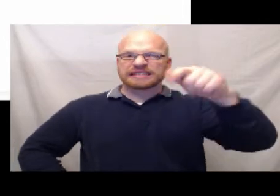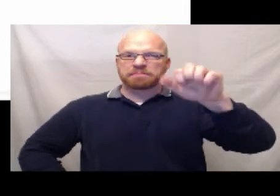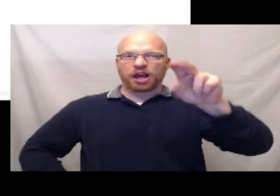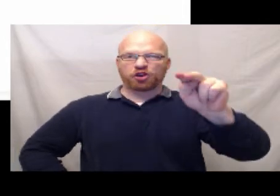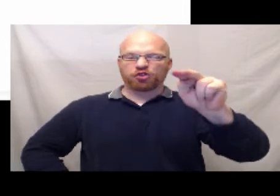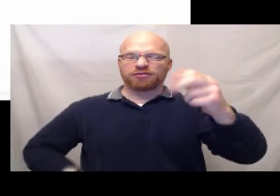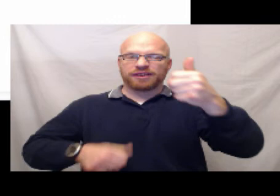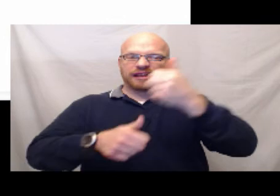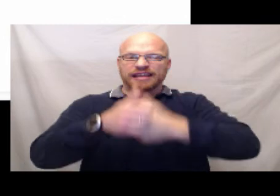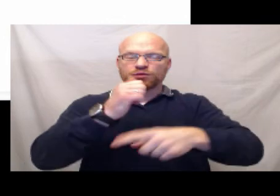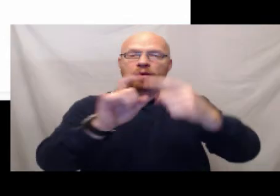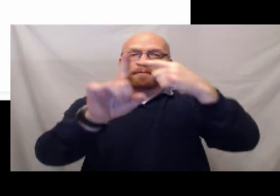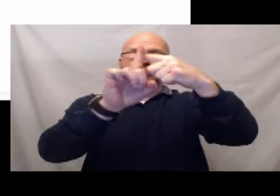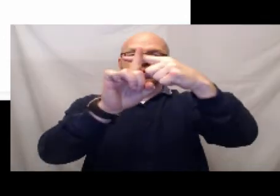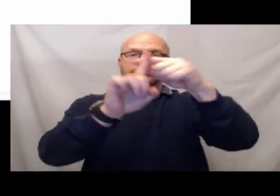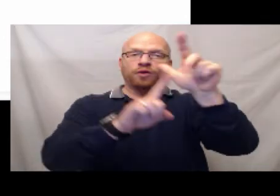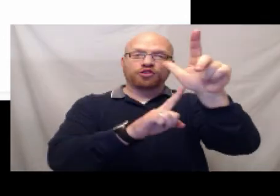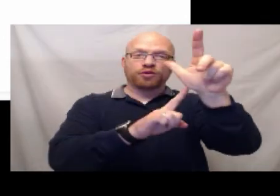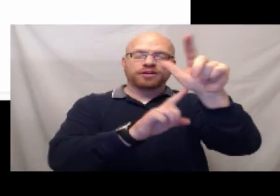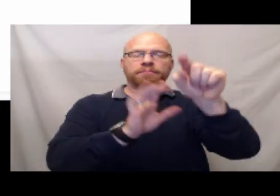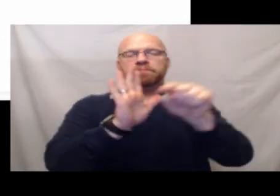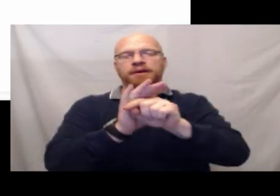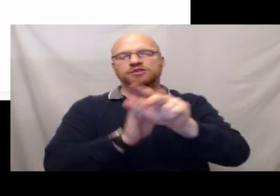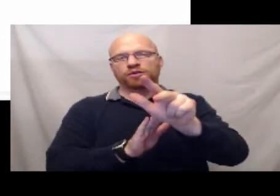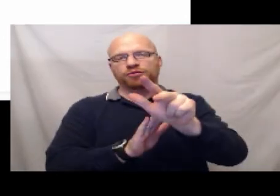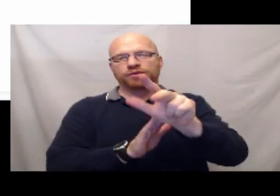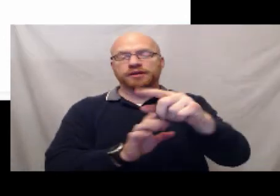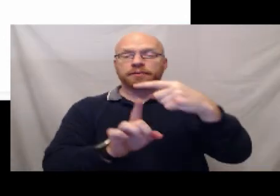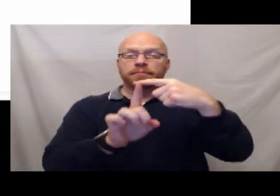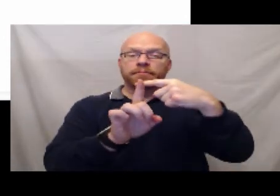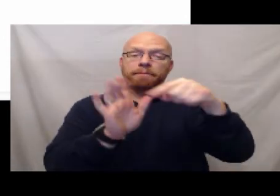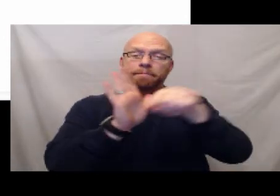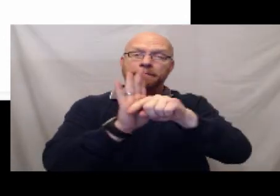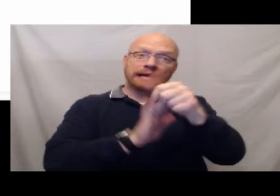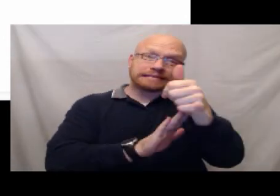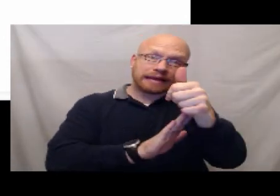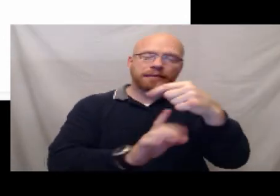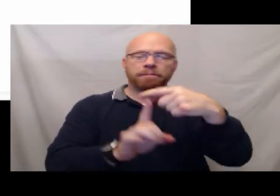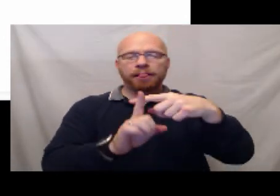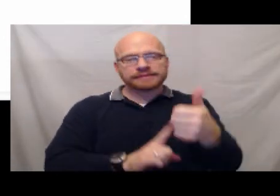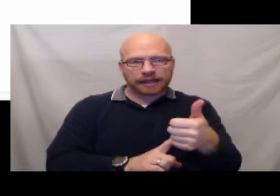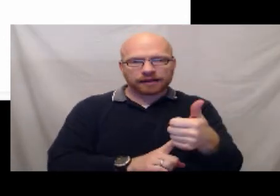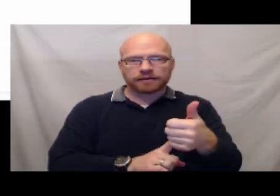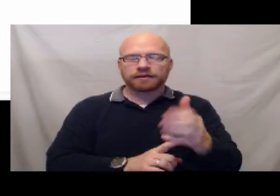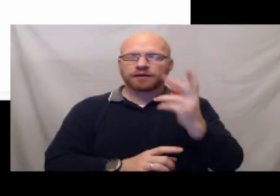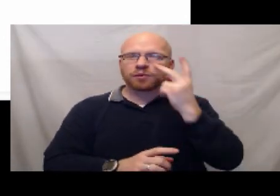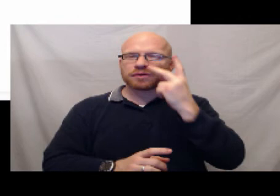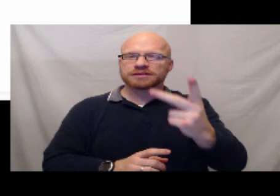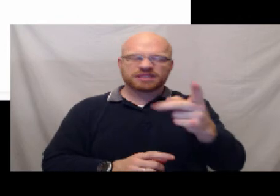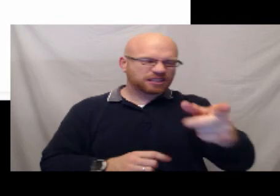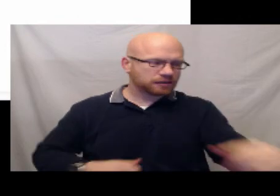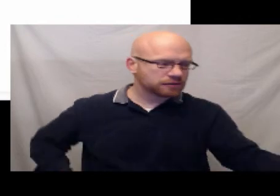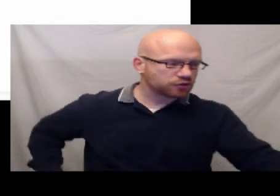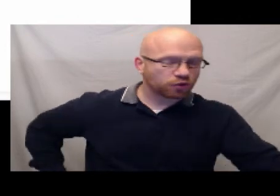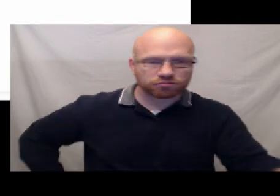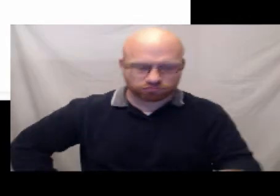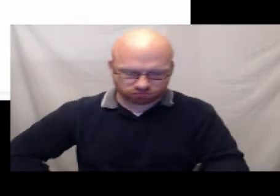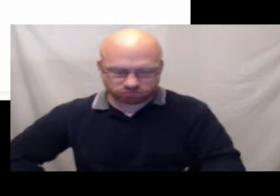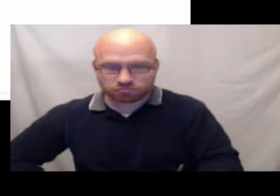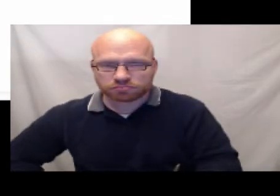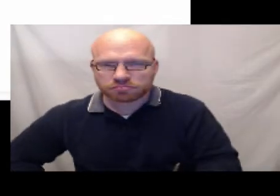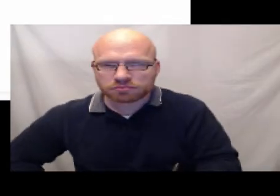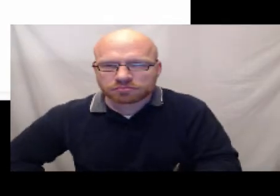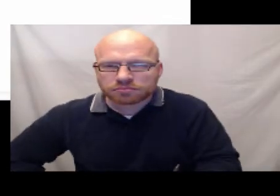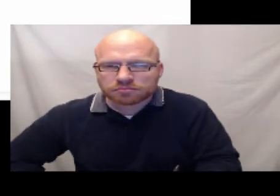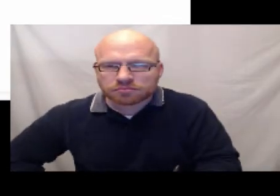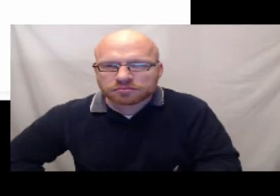Now, see our pattern? Each one we have positive 23, negative 23, positive 10, negative 10, and I'll continue that